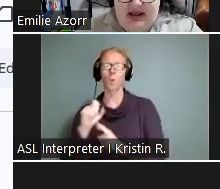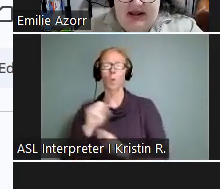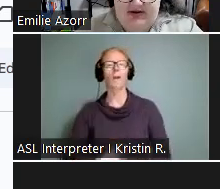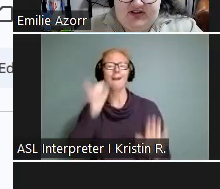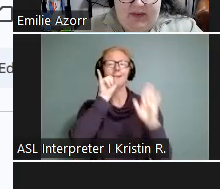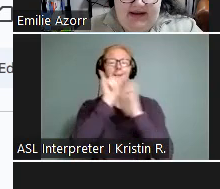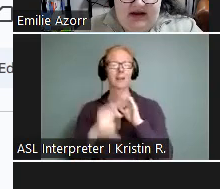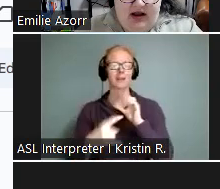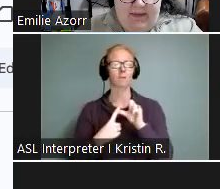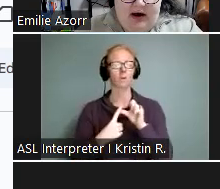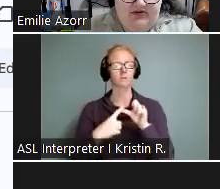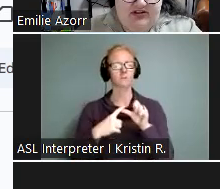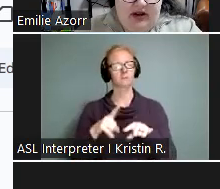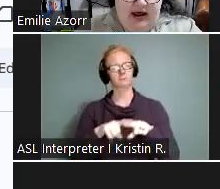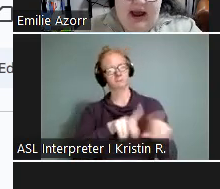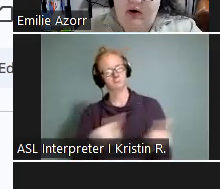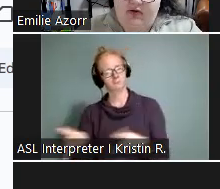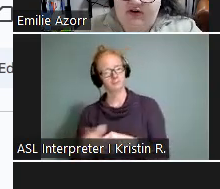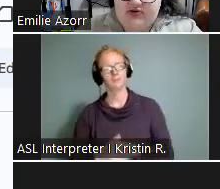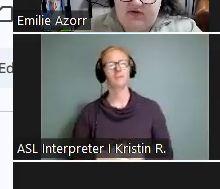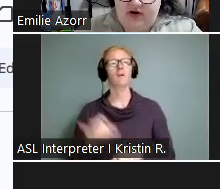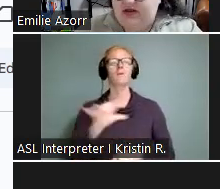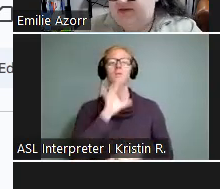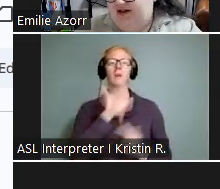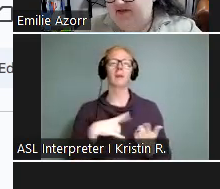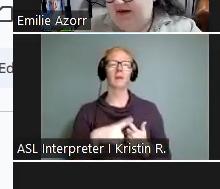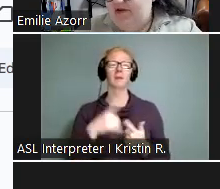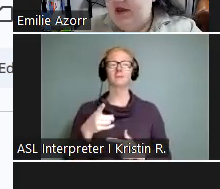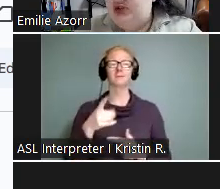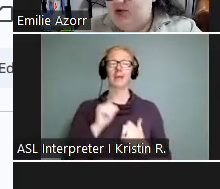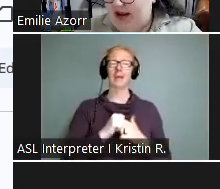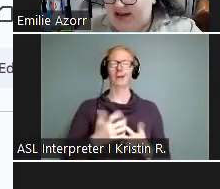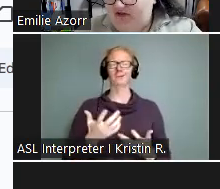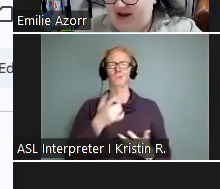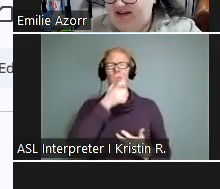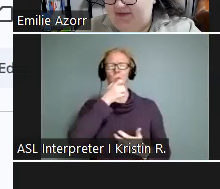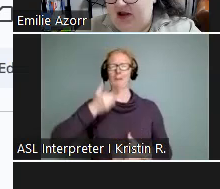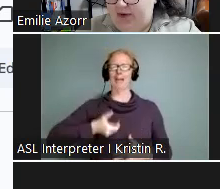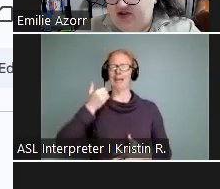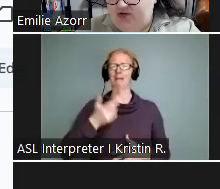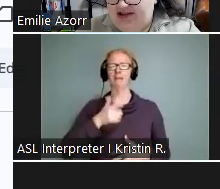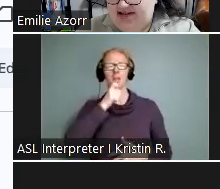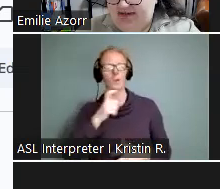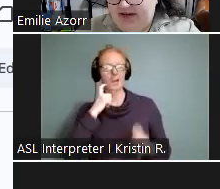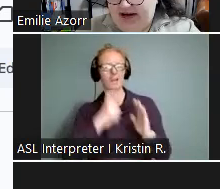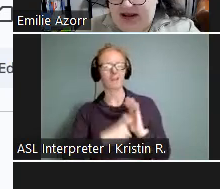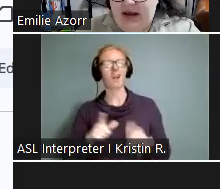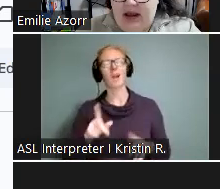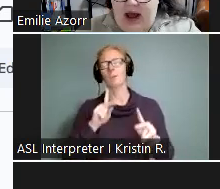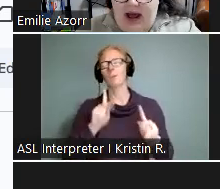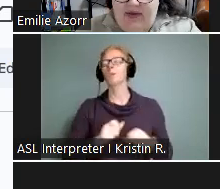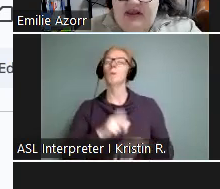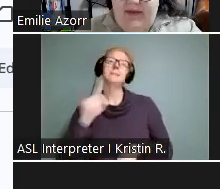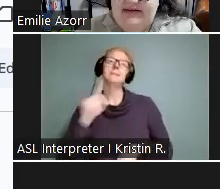language. It also might talk about how folks refer to themselves. Maybe they don't identify as being a person with a